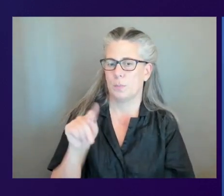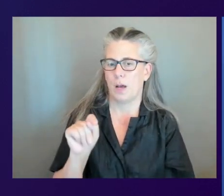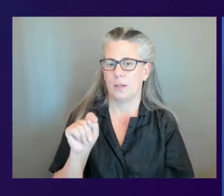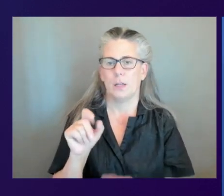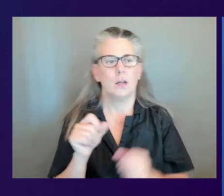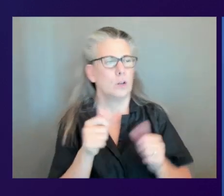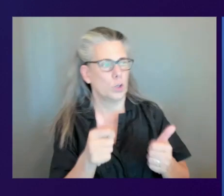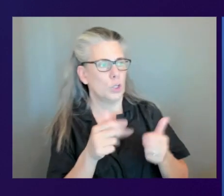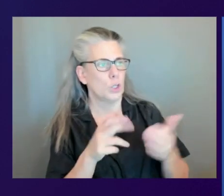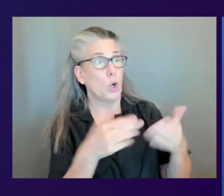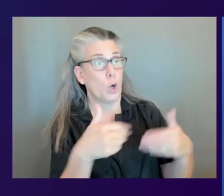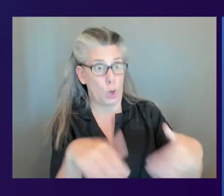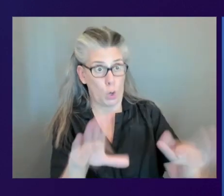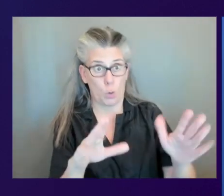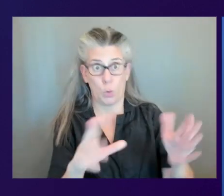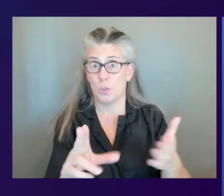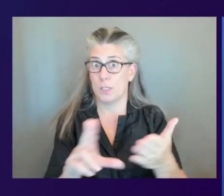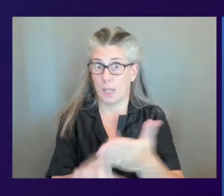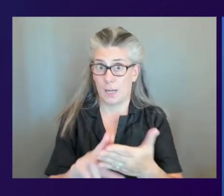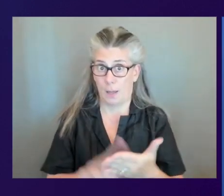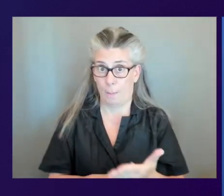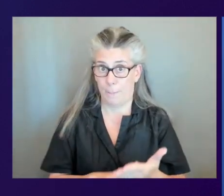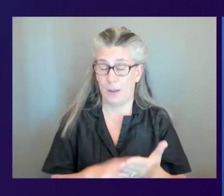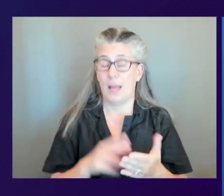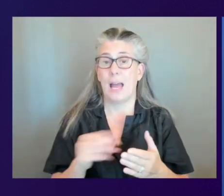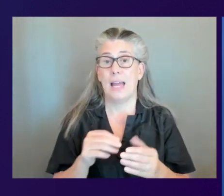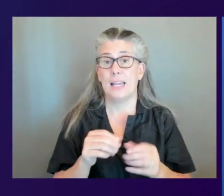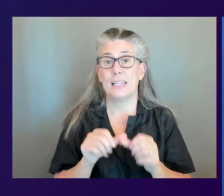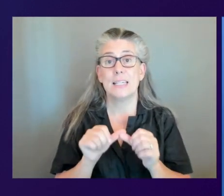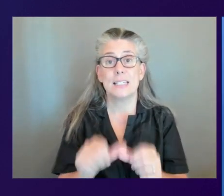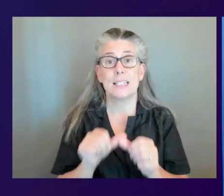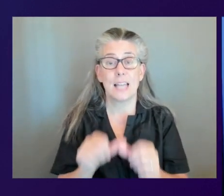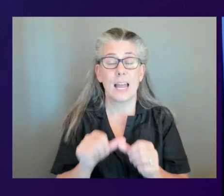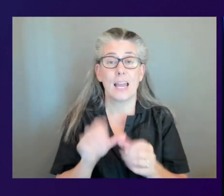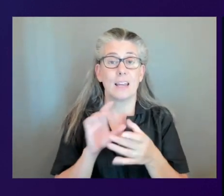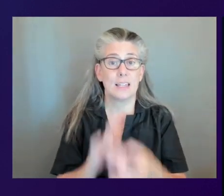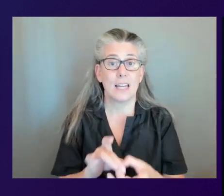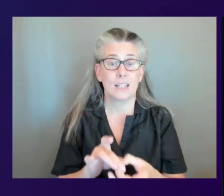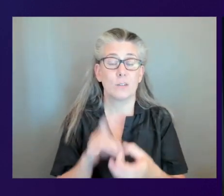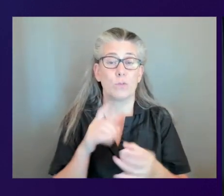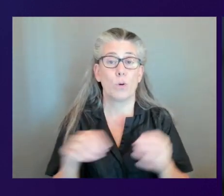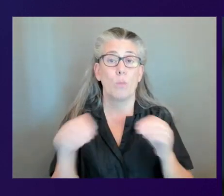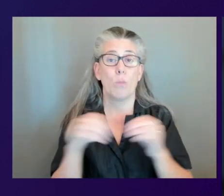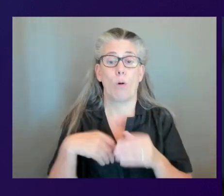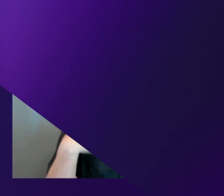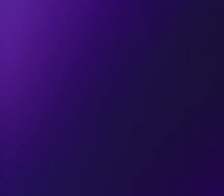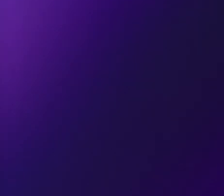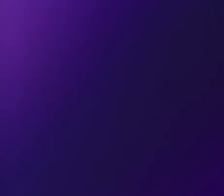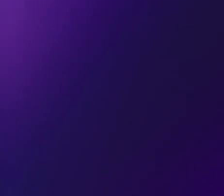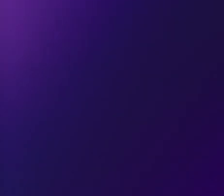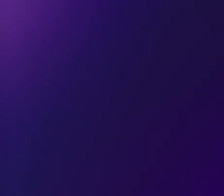And in the meantime, stay tuned for more here at End User Computing Innovation Day. We'll be right back.